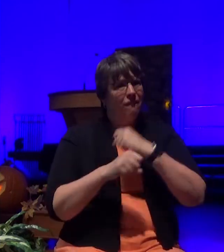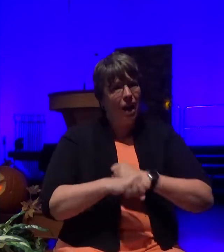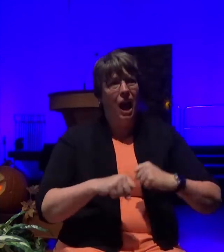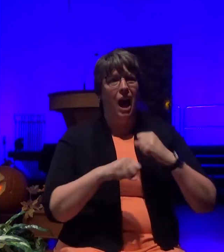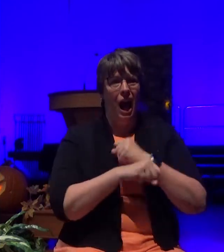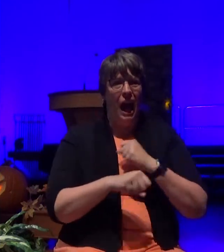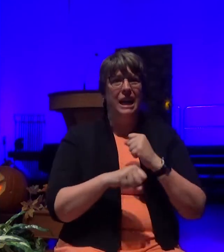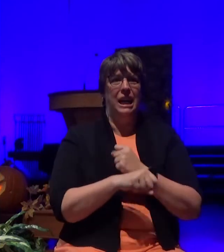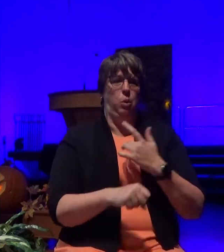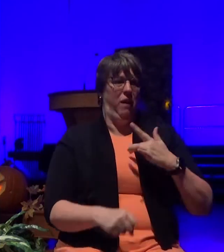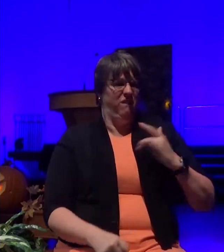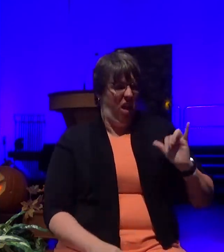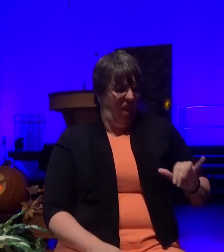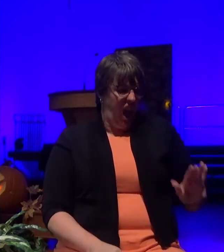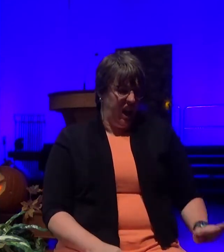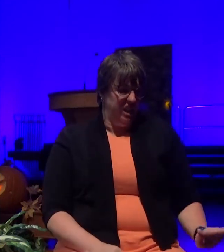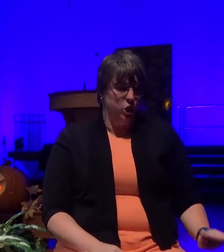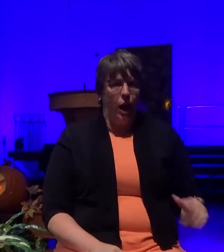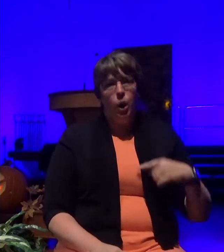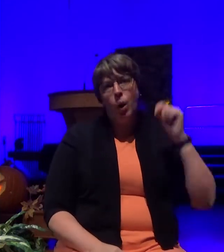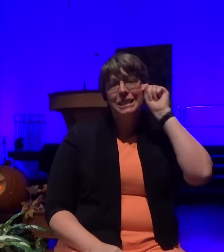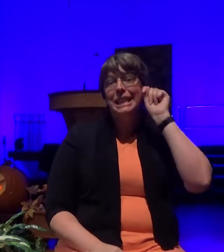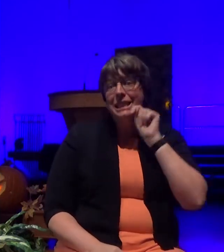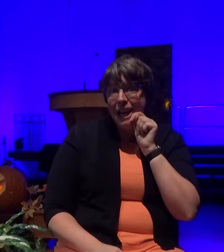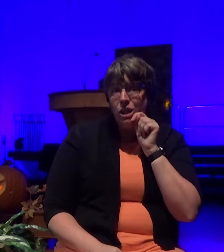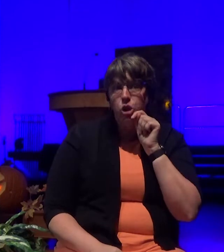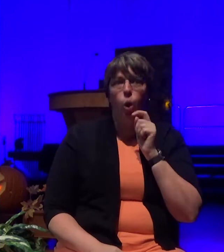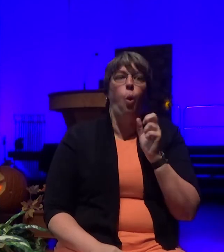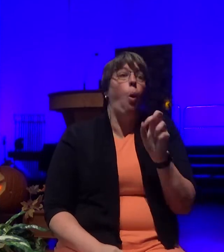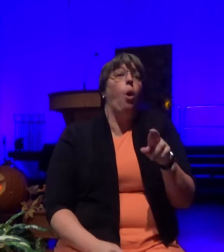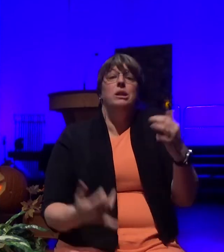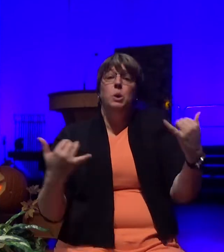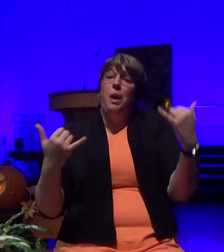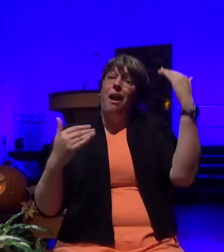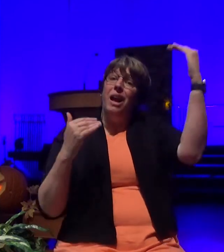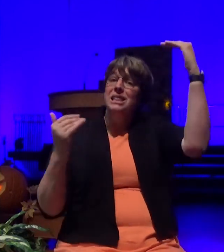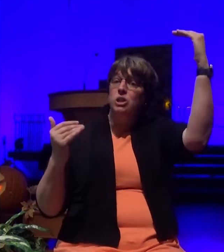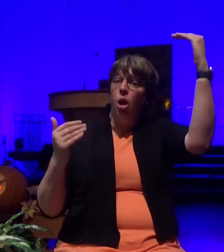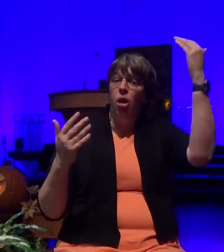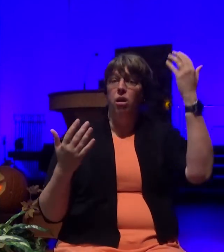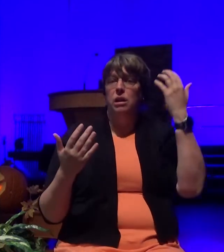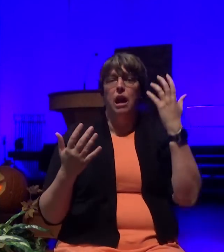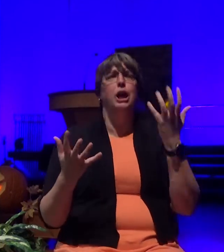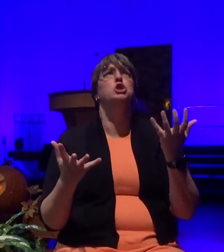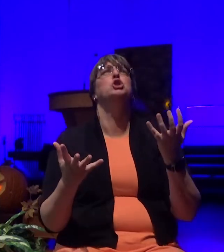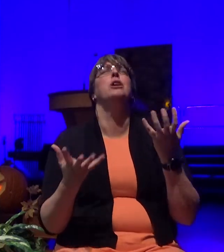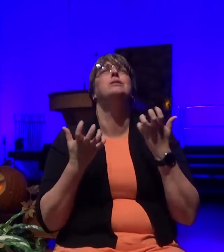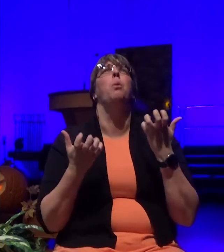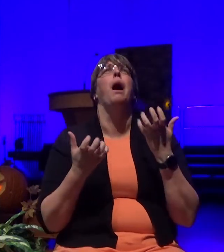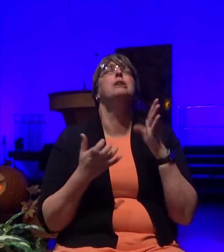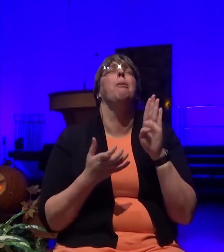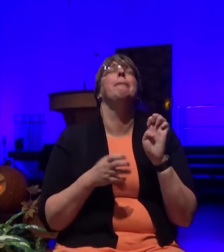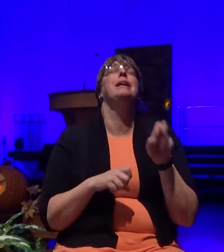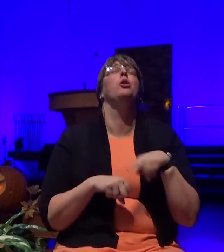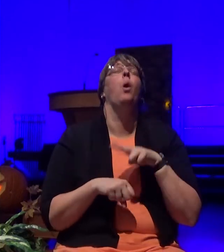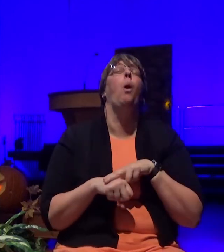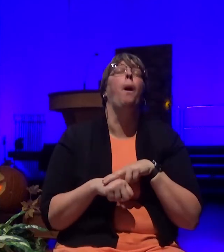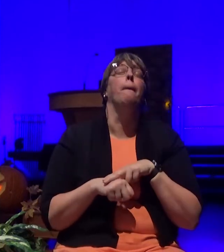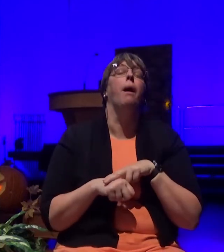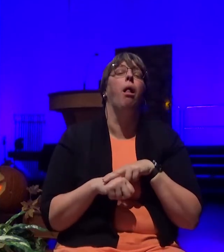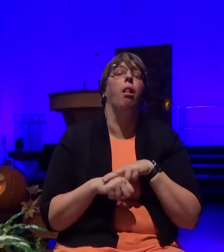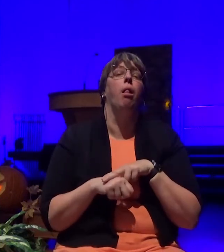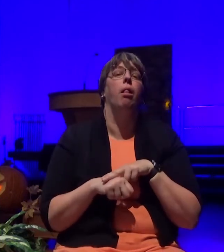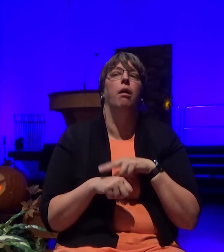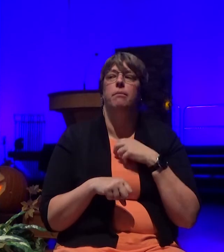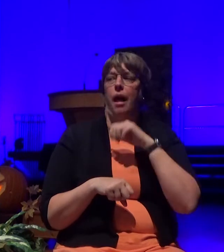as a child or maybe a teenager or even today. I just want to be normal. And I love the